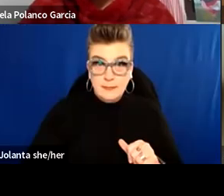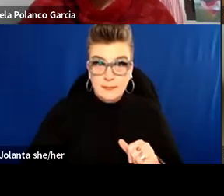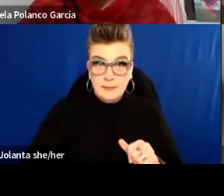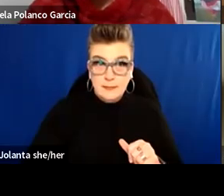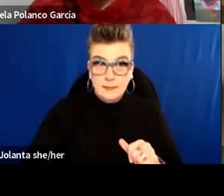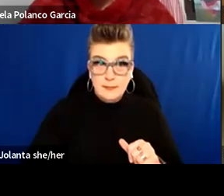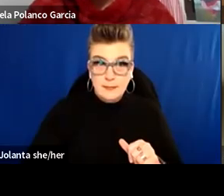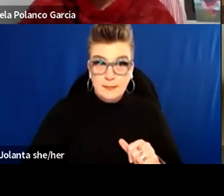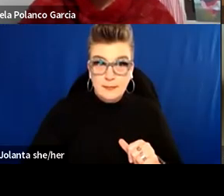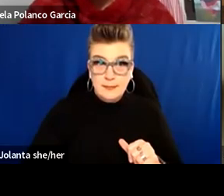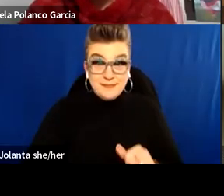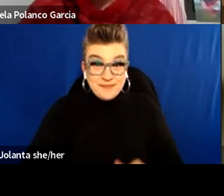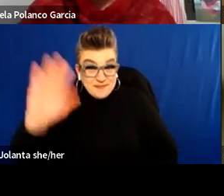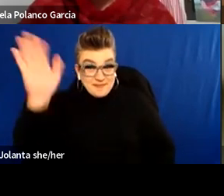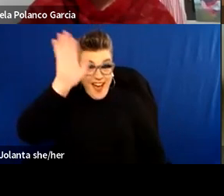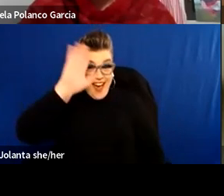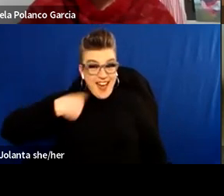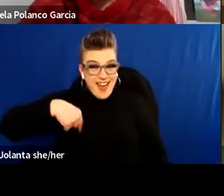hi we're here